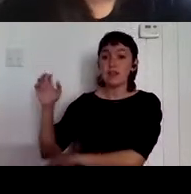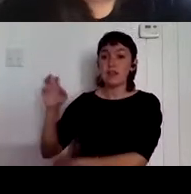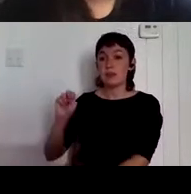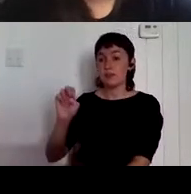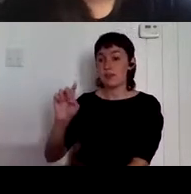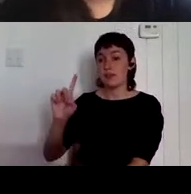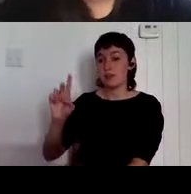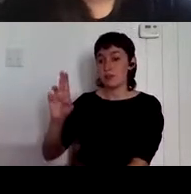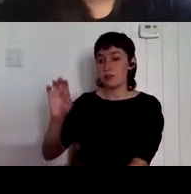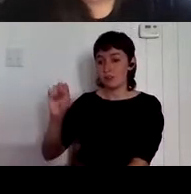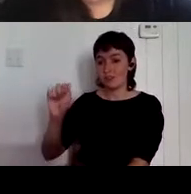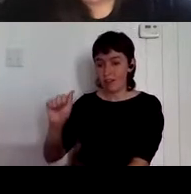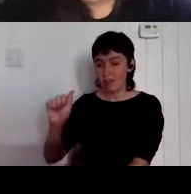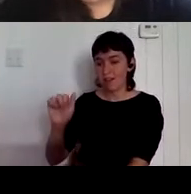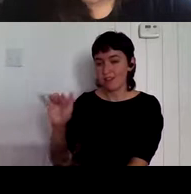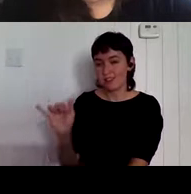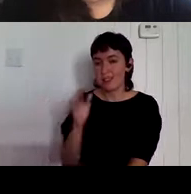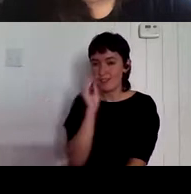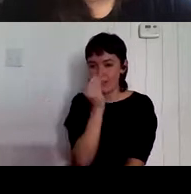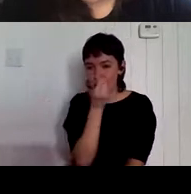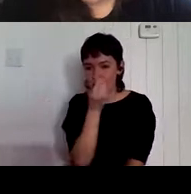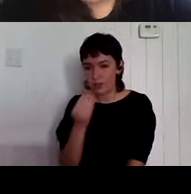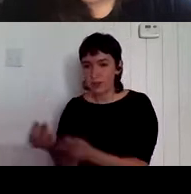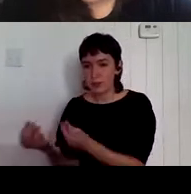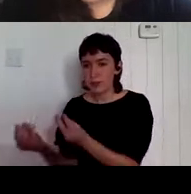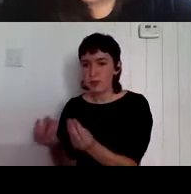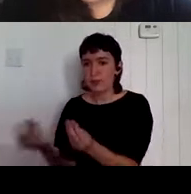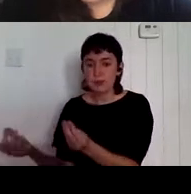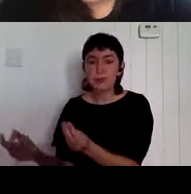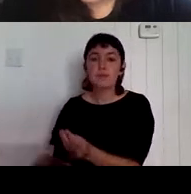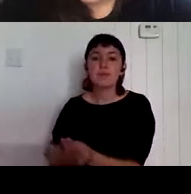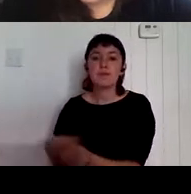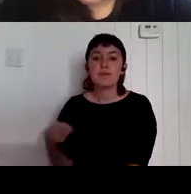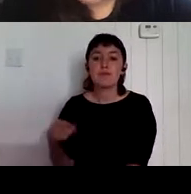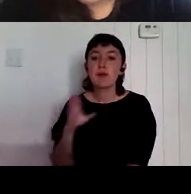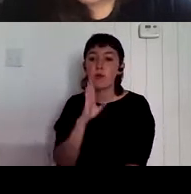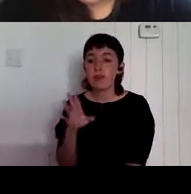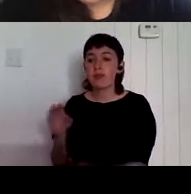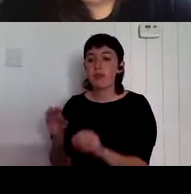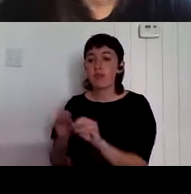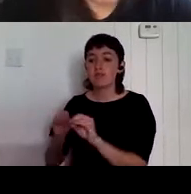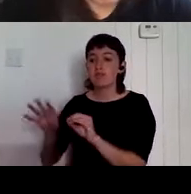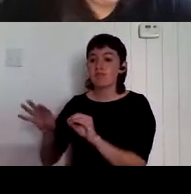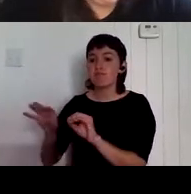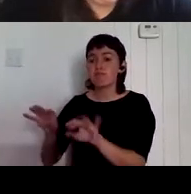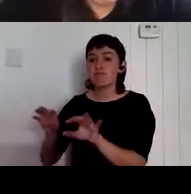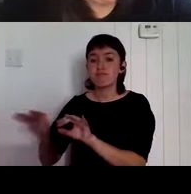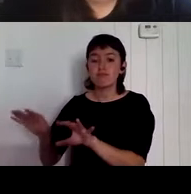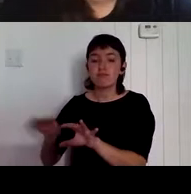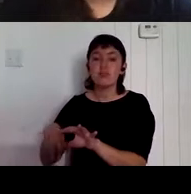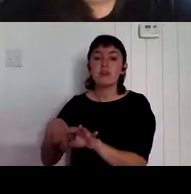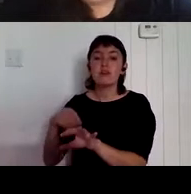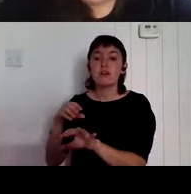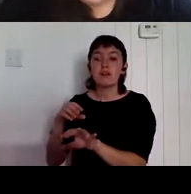the polyp colonies are either male or female. They will release male or female jellyfish, which then either release eggs and sperm,